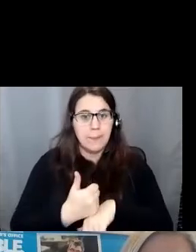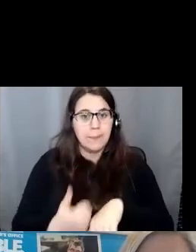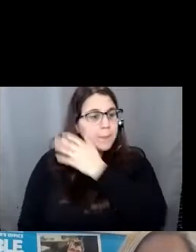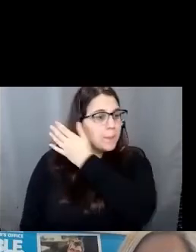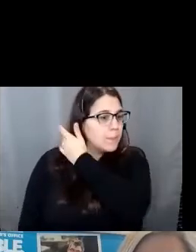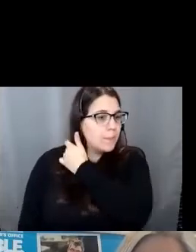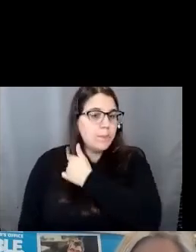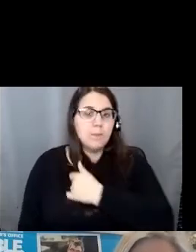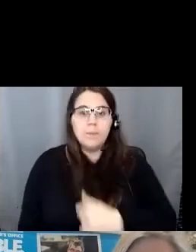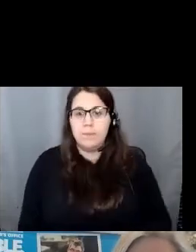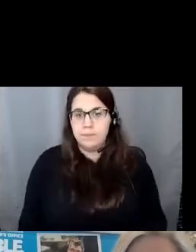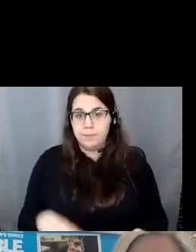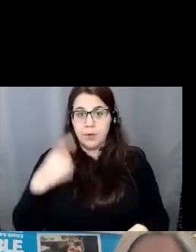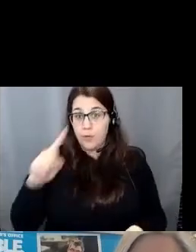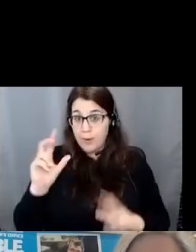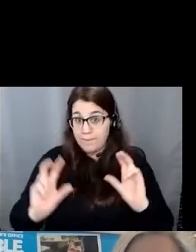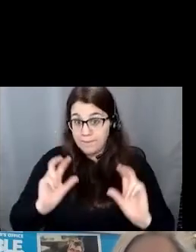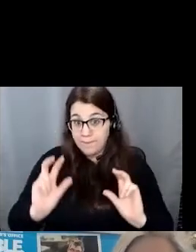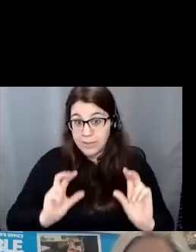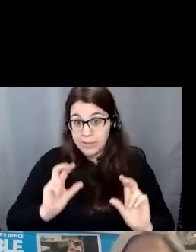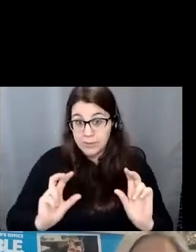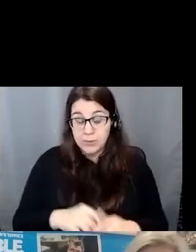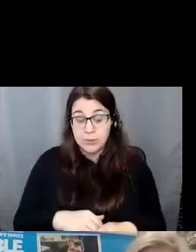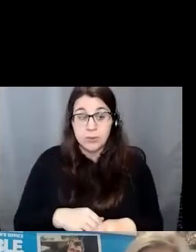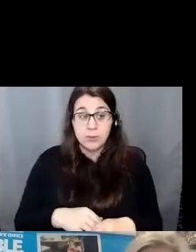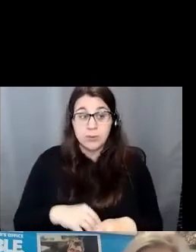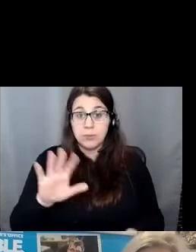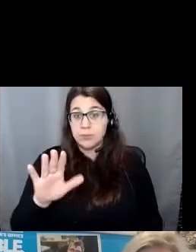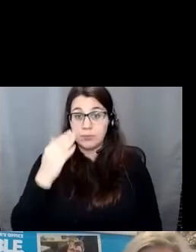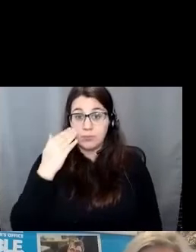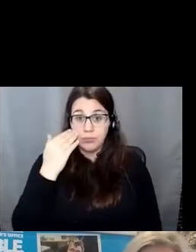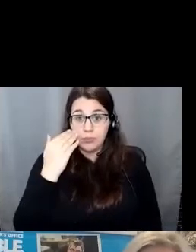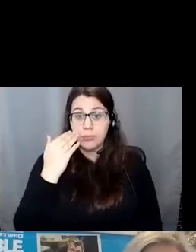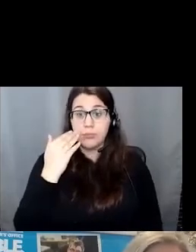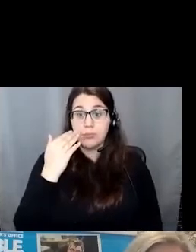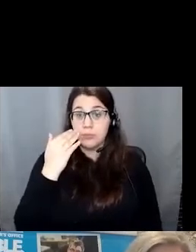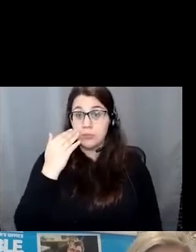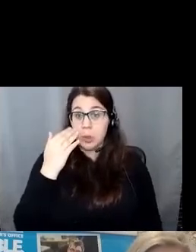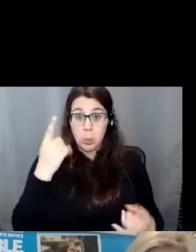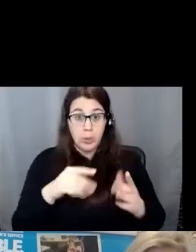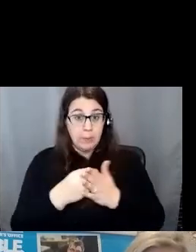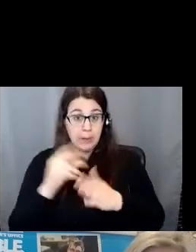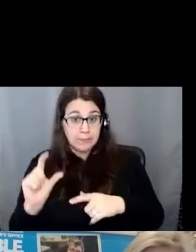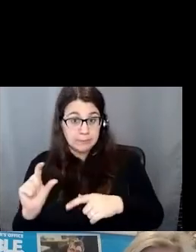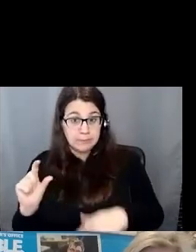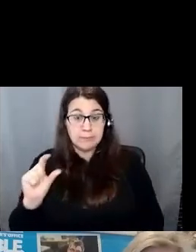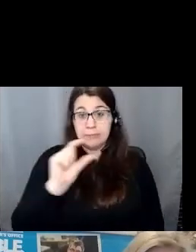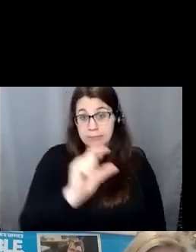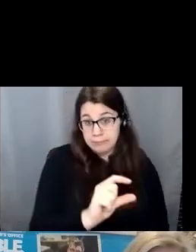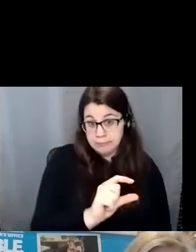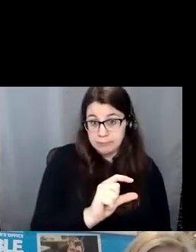As for the investment options, note that when the contribution is made into the Stable account,